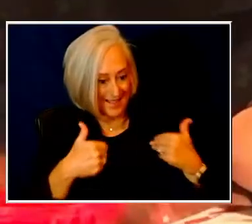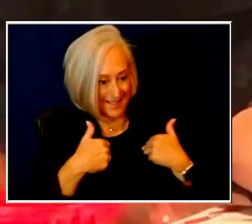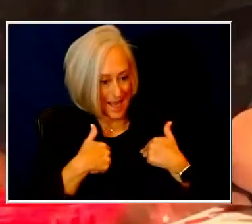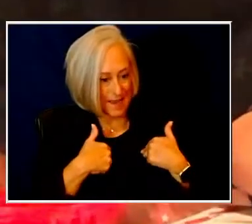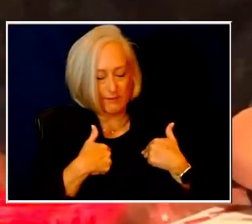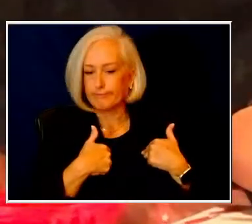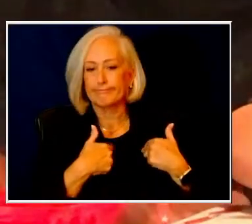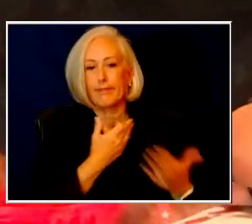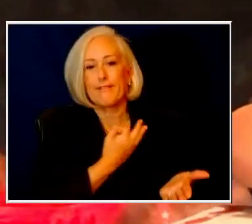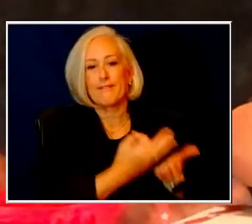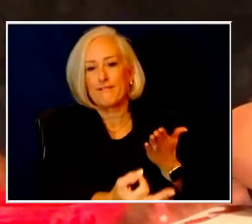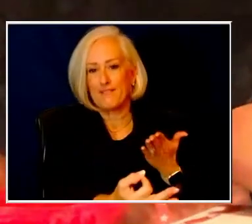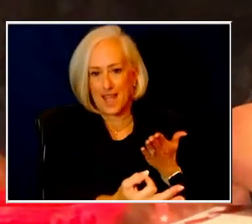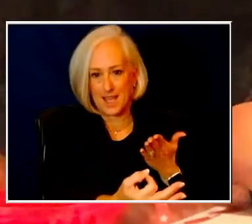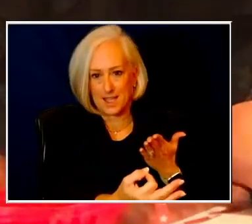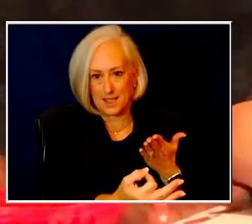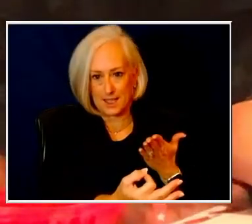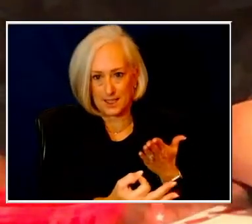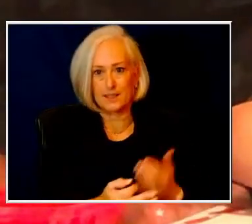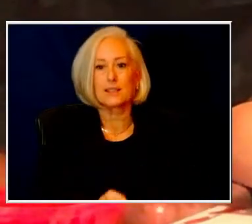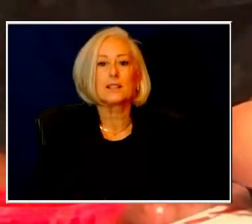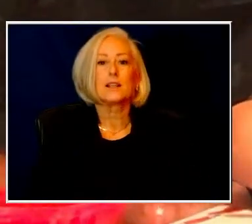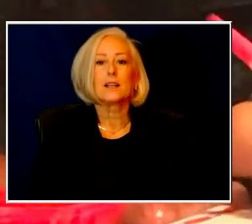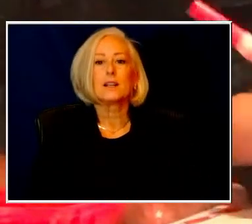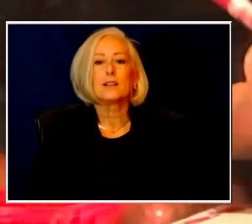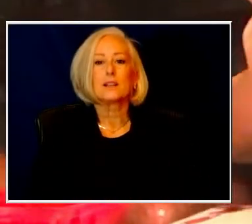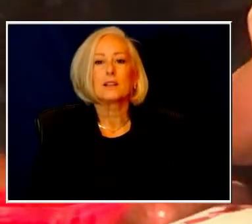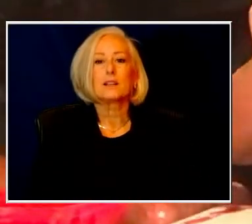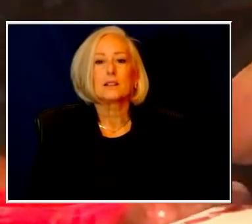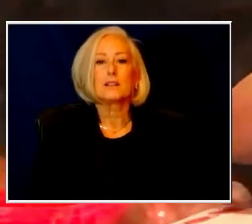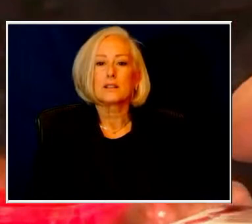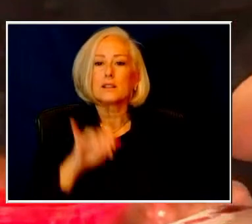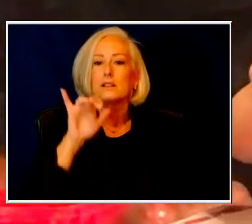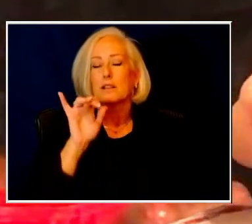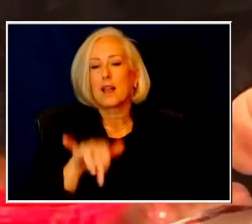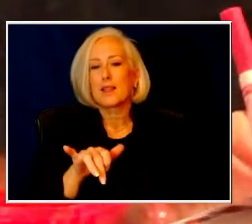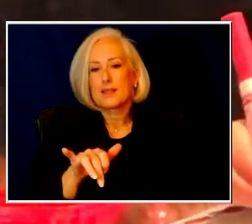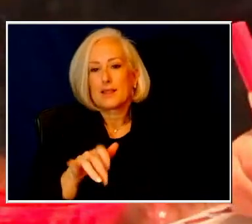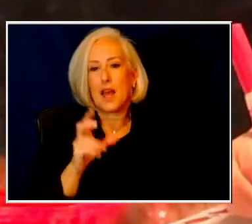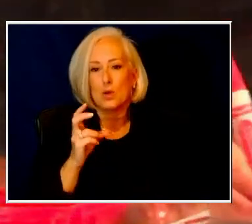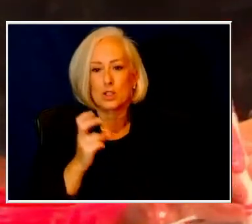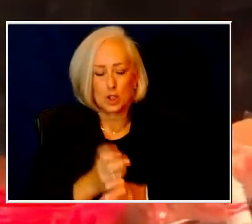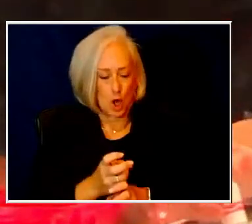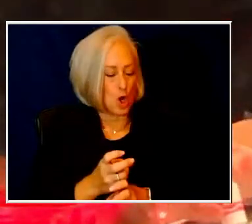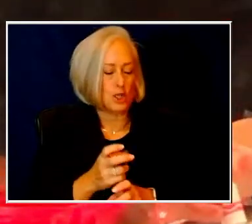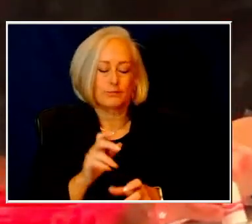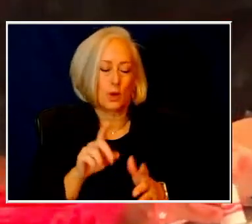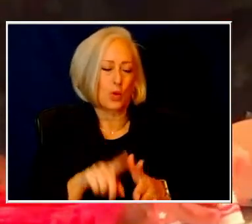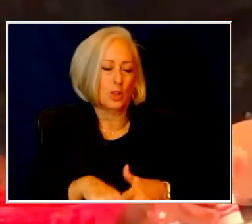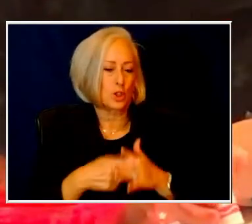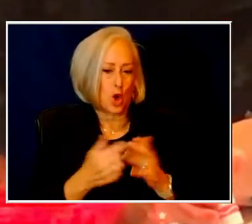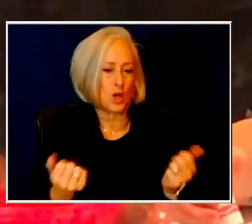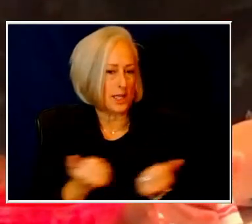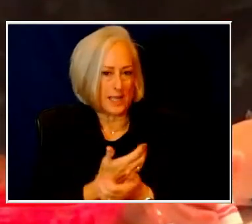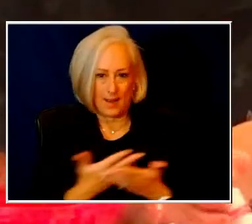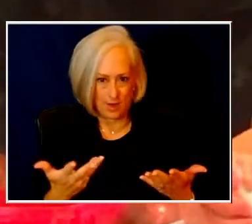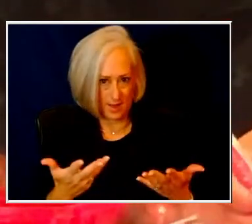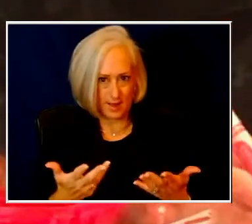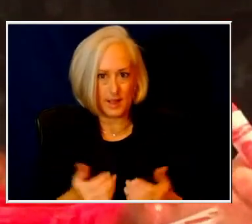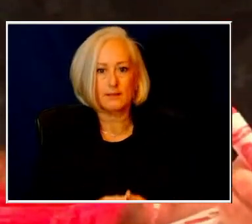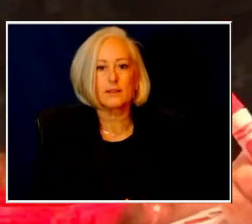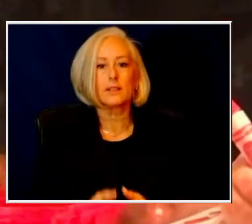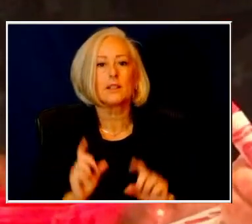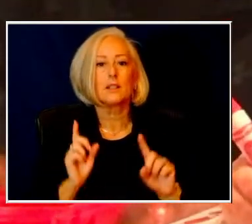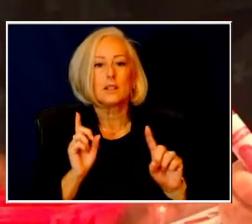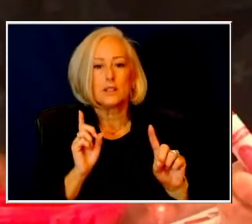pass her in screening, and that was kind of what started all of her. We went to an ENT